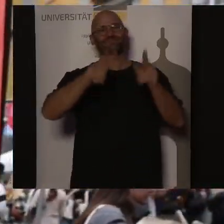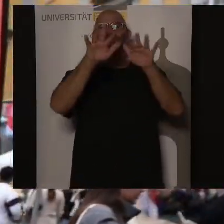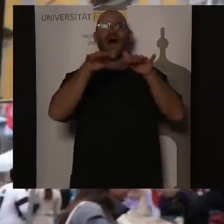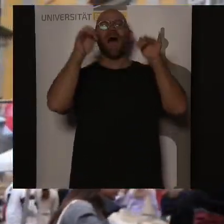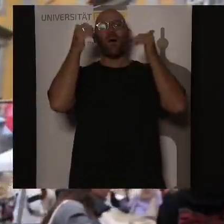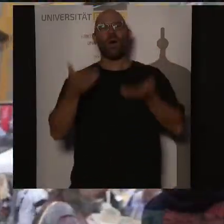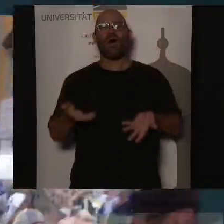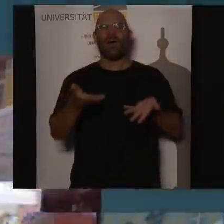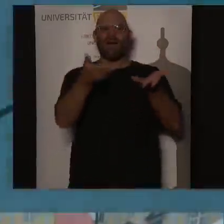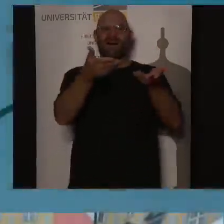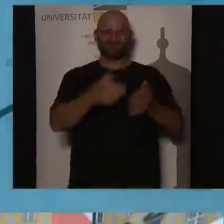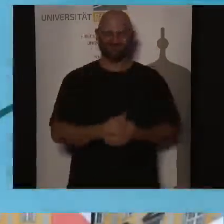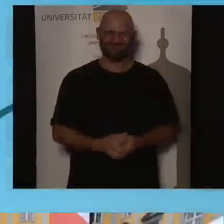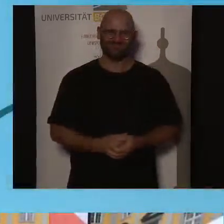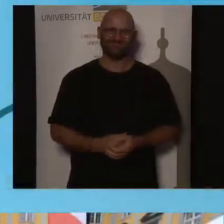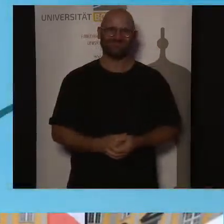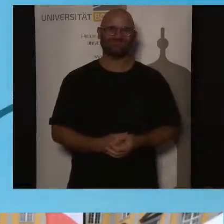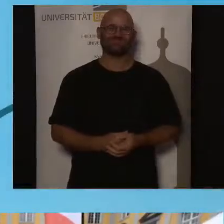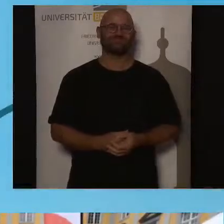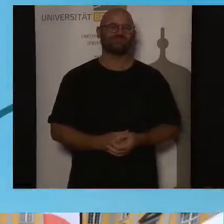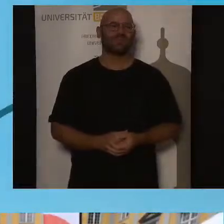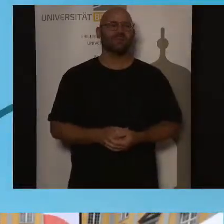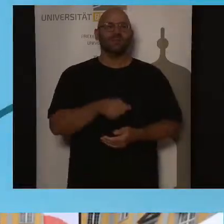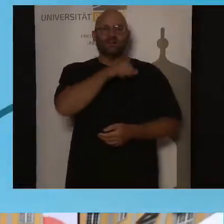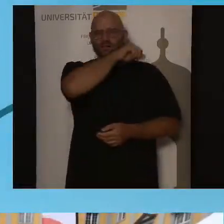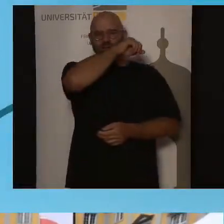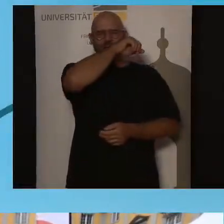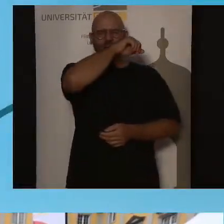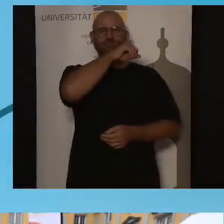that, I hand back to the aula. Thank you.